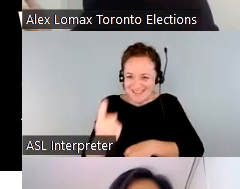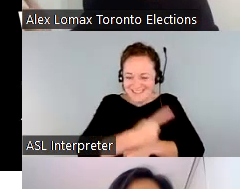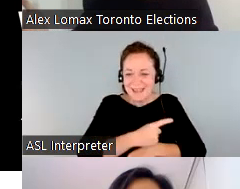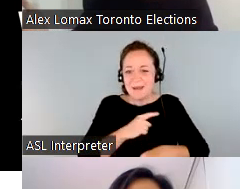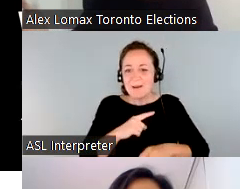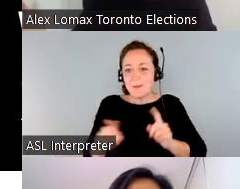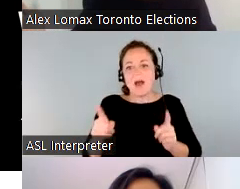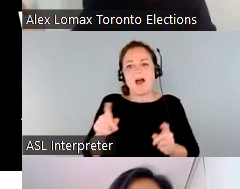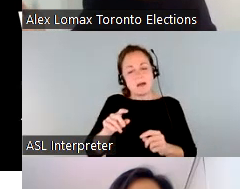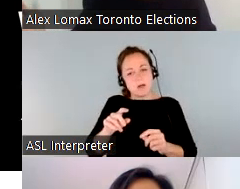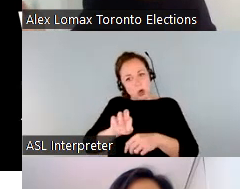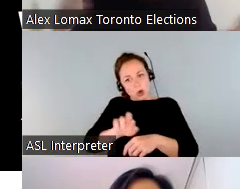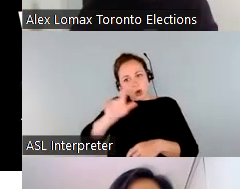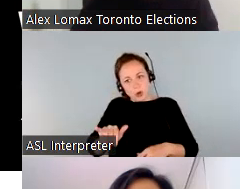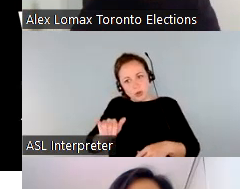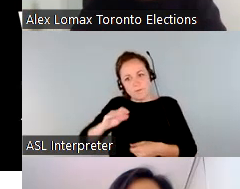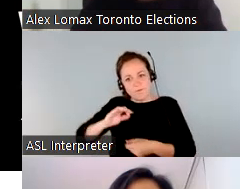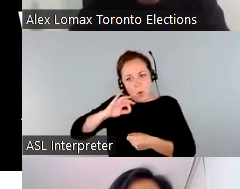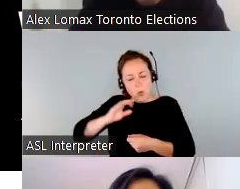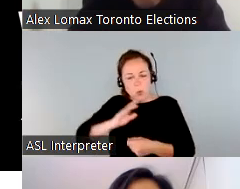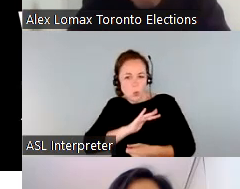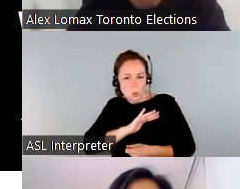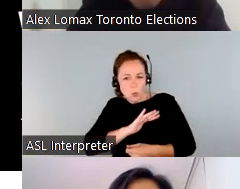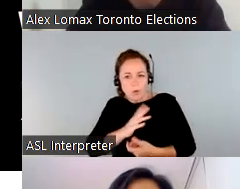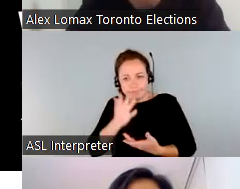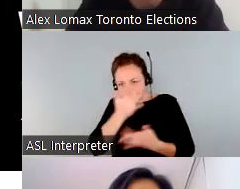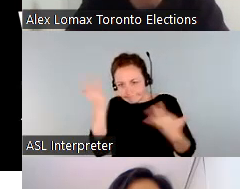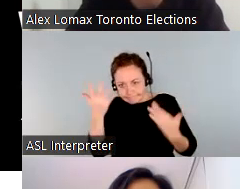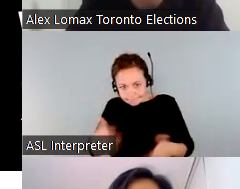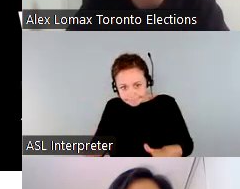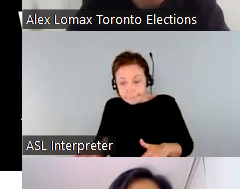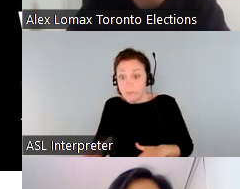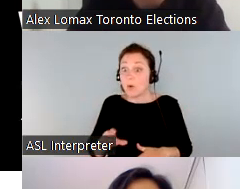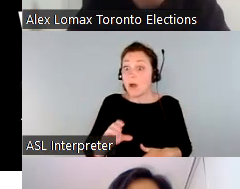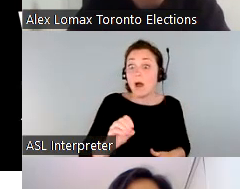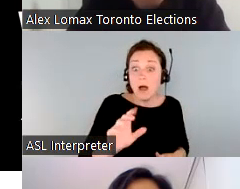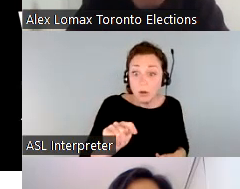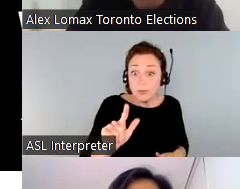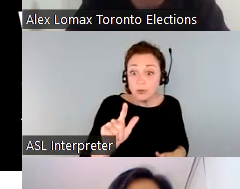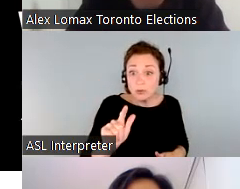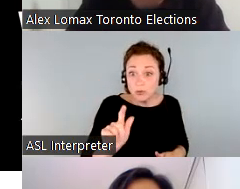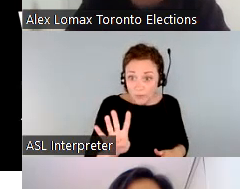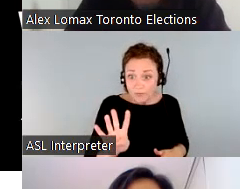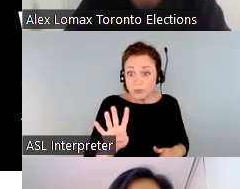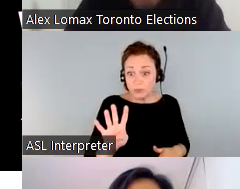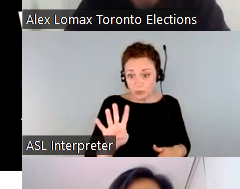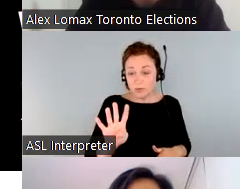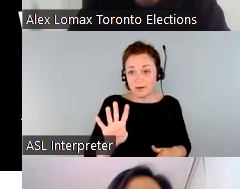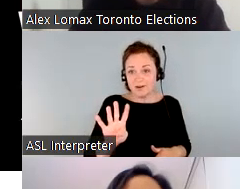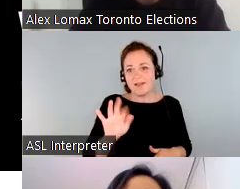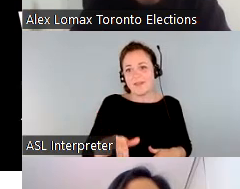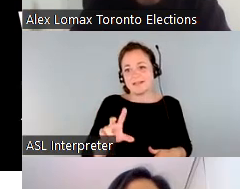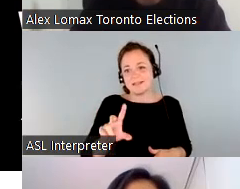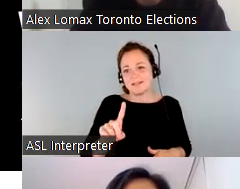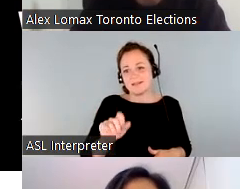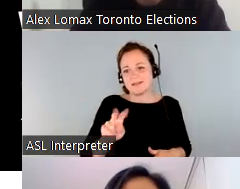example, one of the things that's going to definitely come up is that October 24th actually happens to be Diwali this year. So some